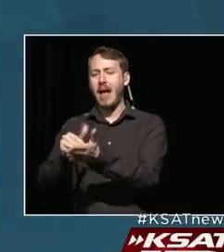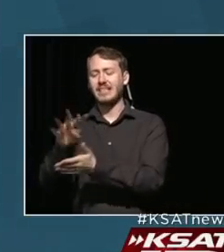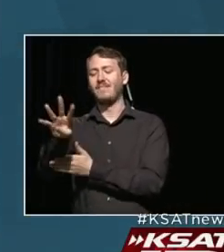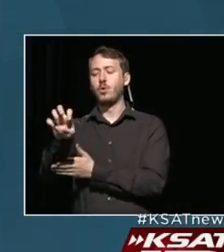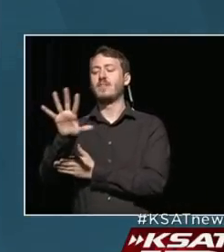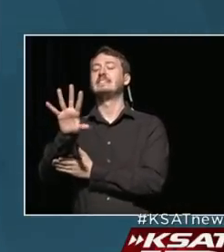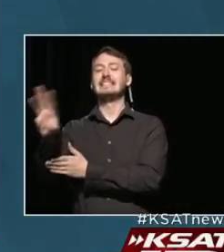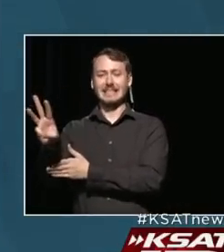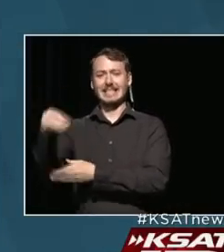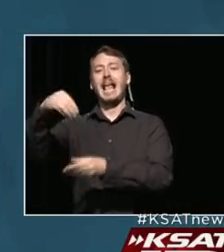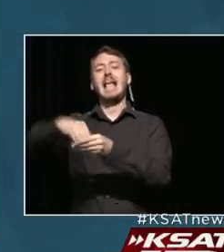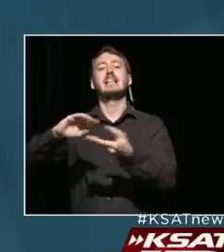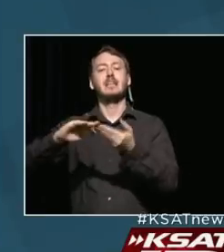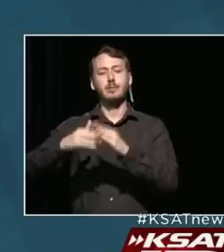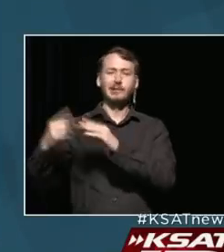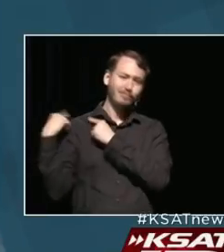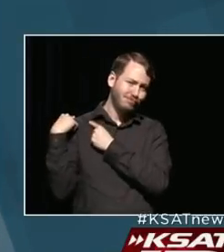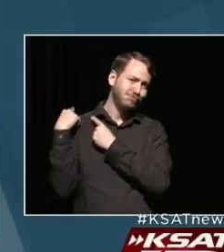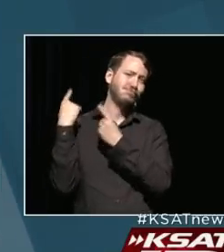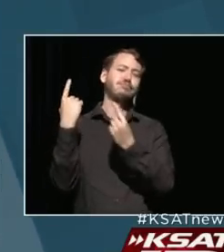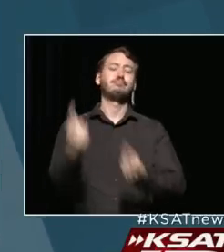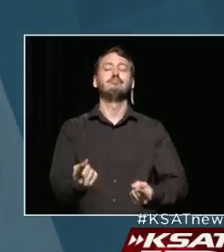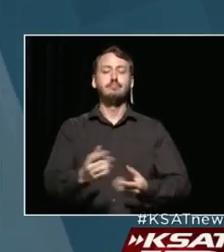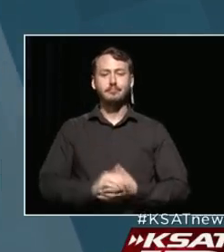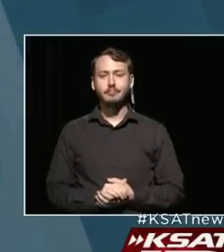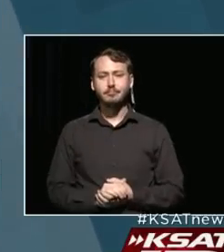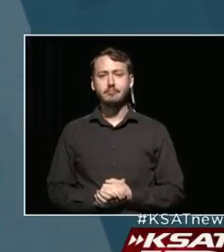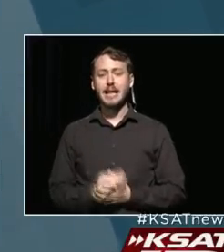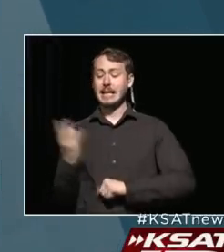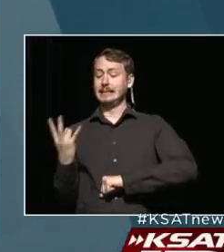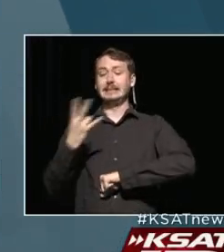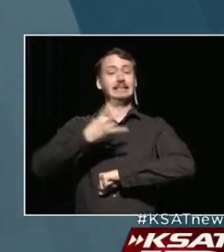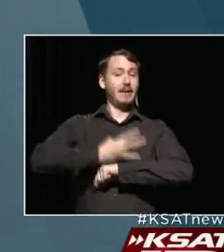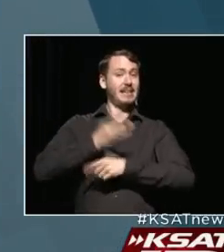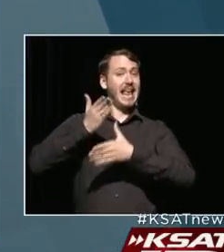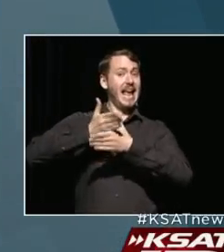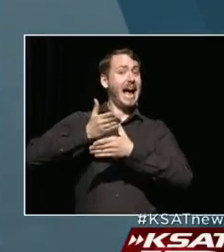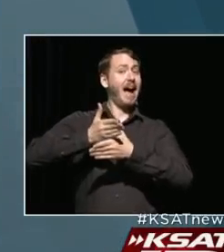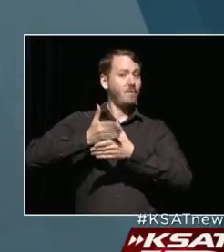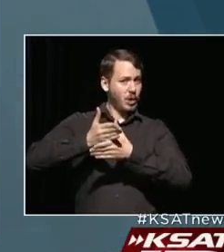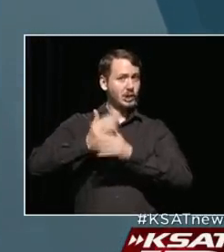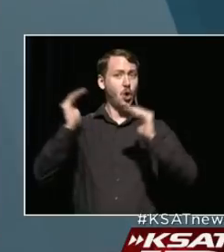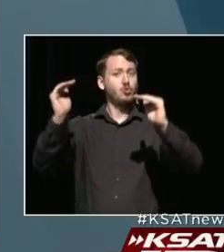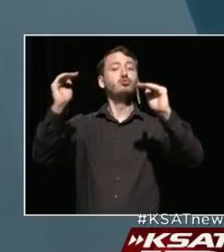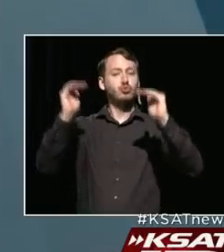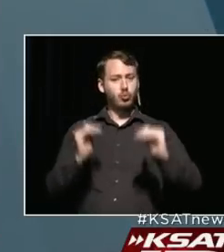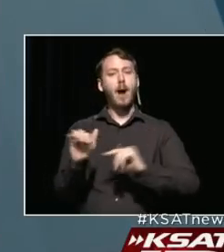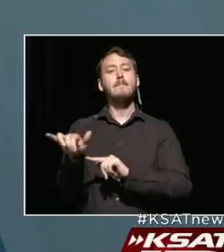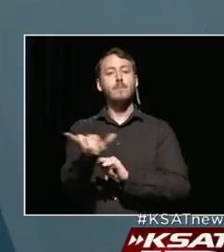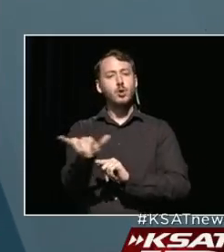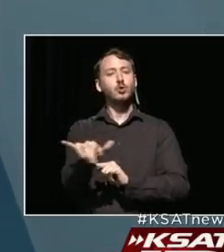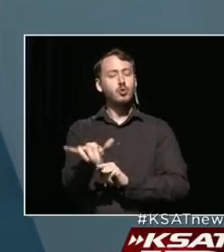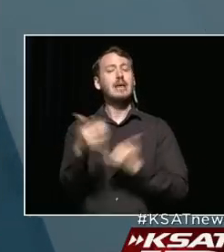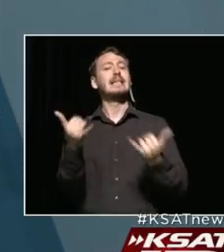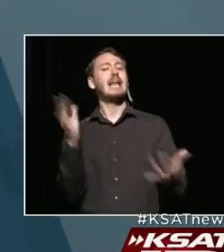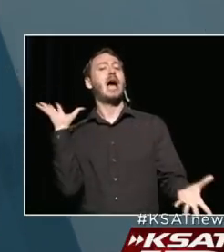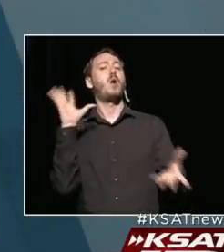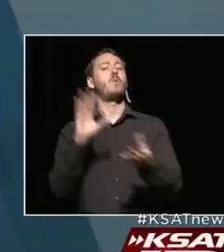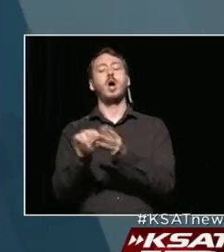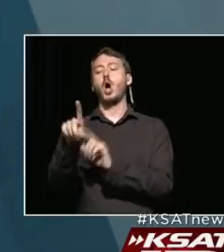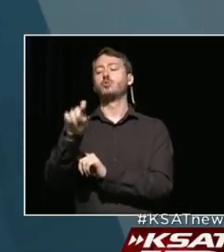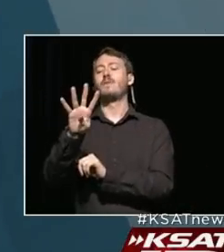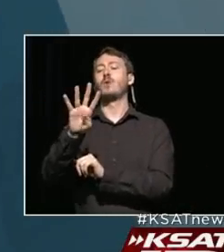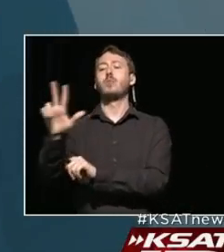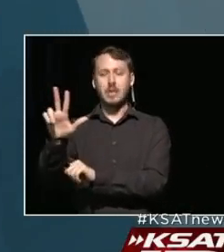44,456 in our community since the pandemic began. Our seven-day moving average has dropped a bit too, which is now at 143